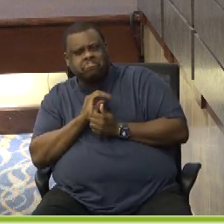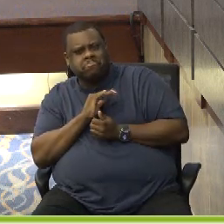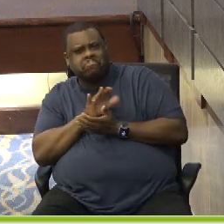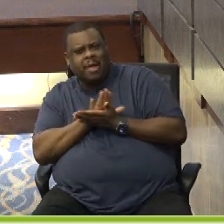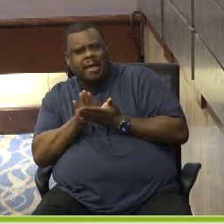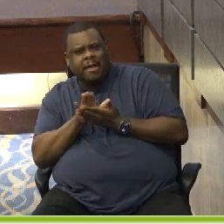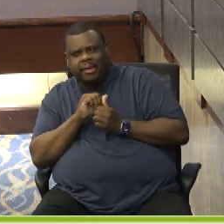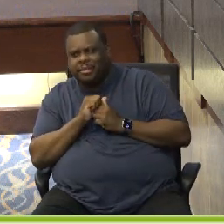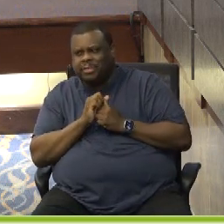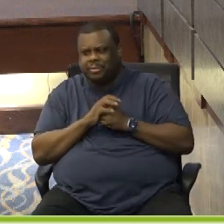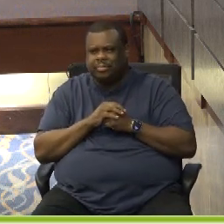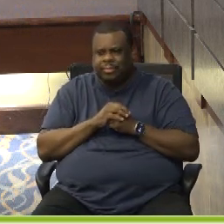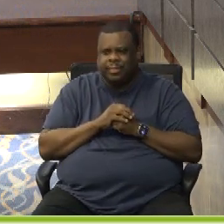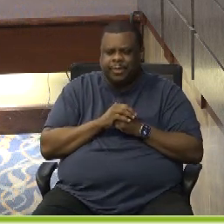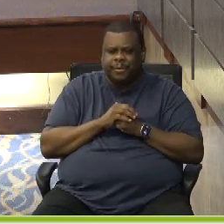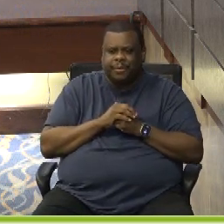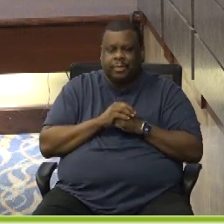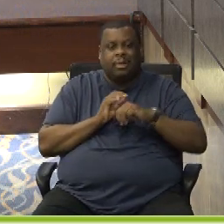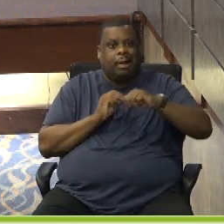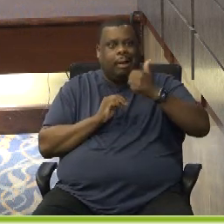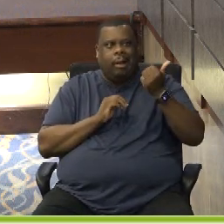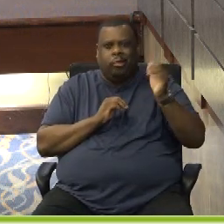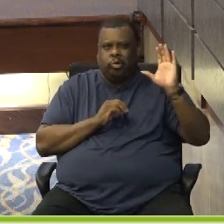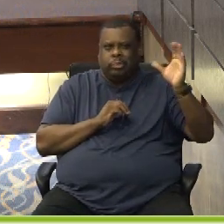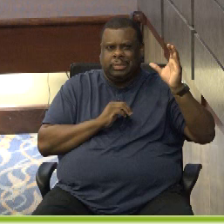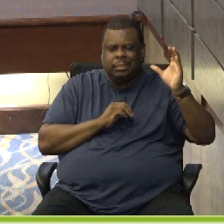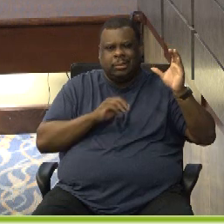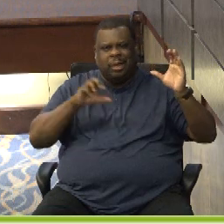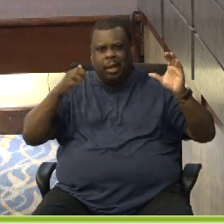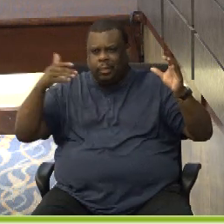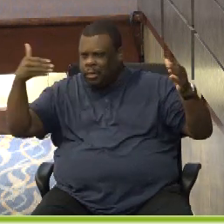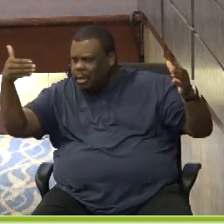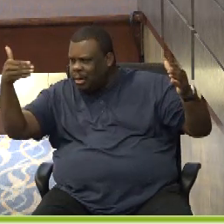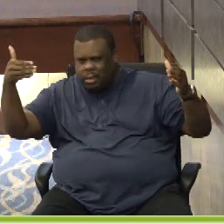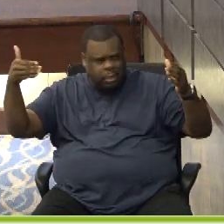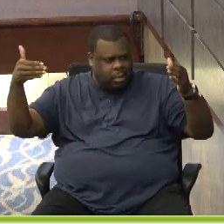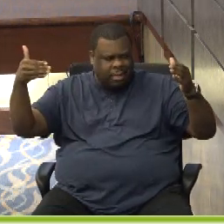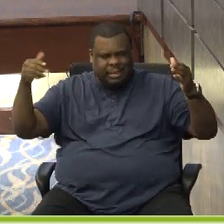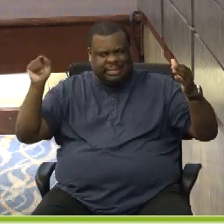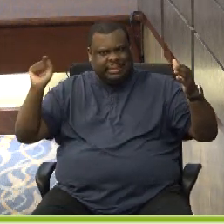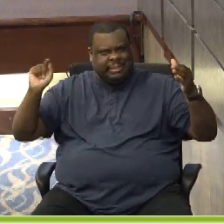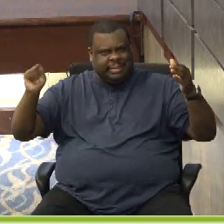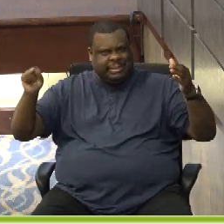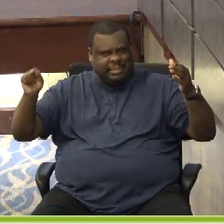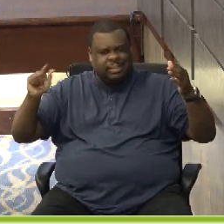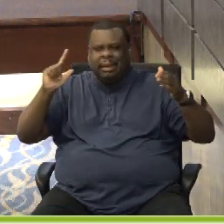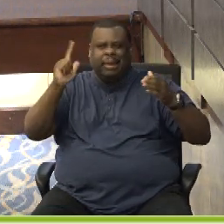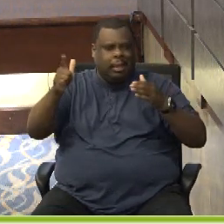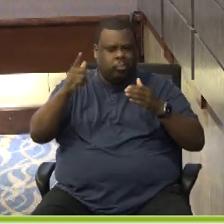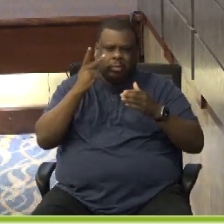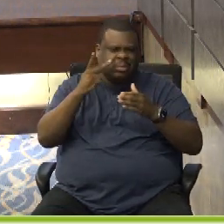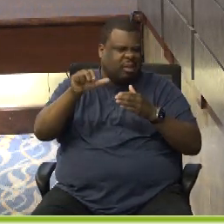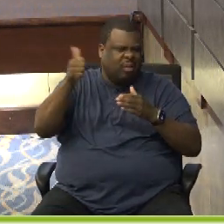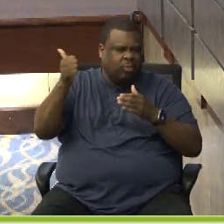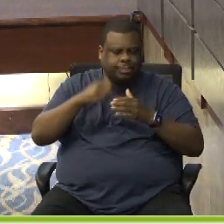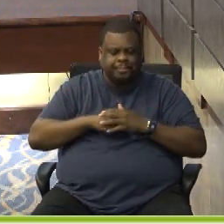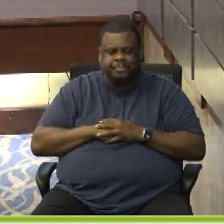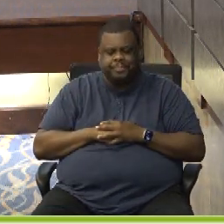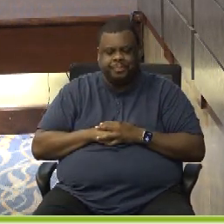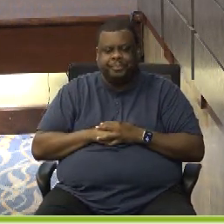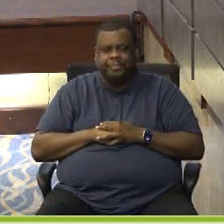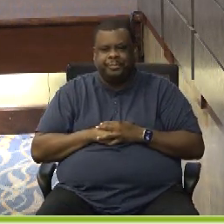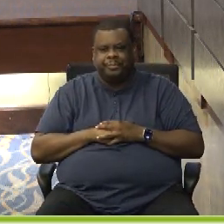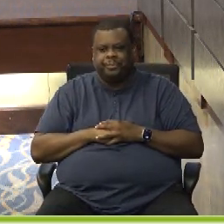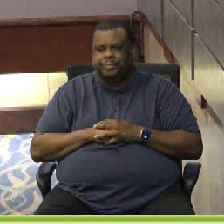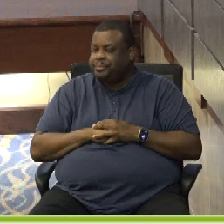And then we compare that with City of, which is a typeface that we'll use across the system that we'll get into in a moment. So just as we look at the